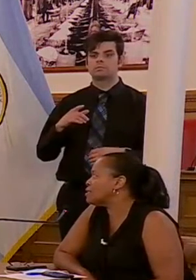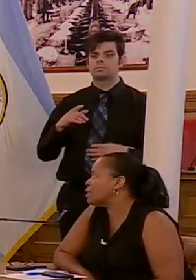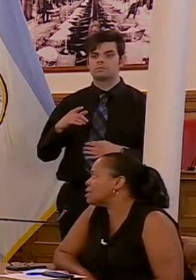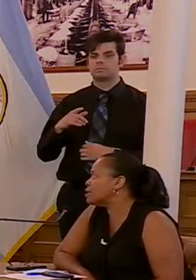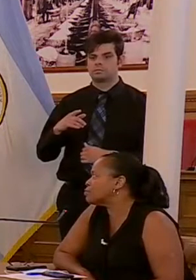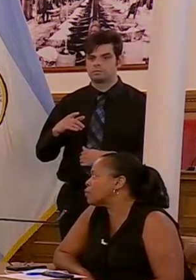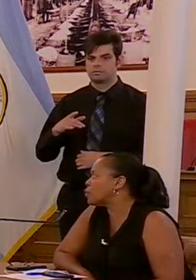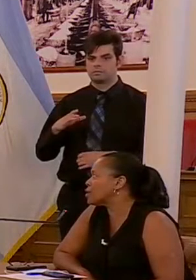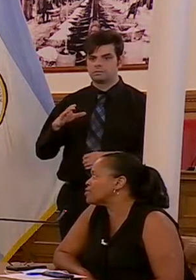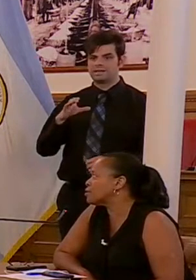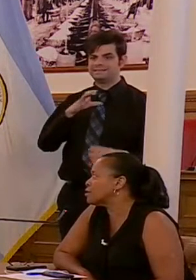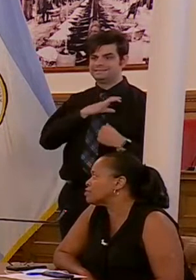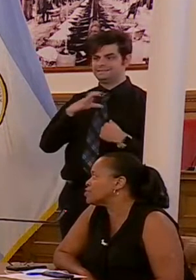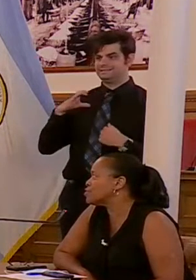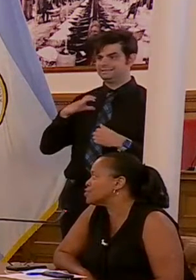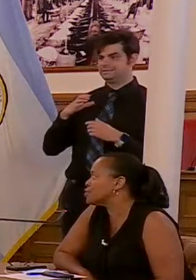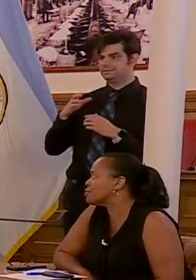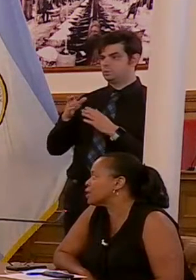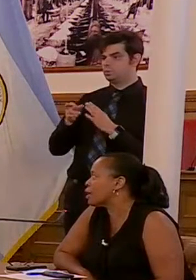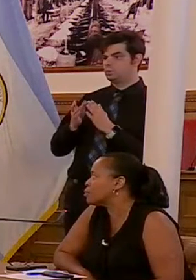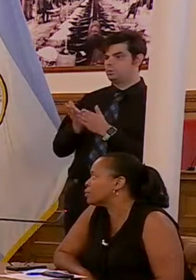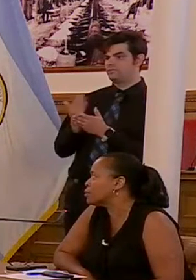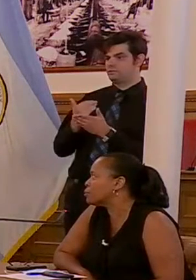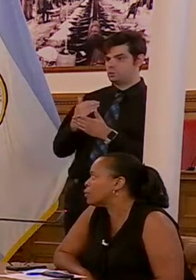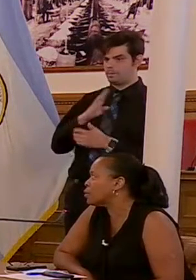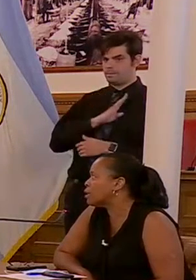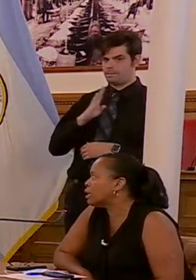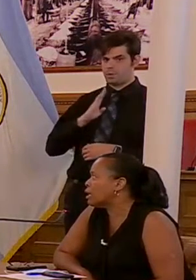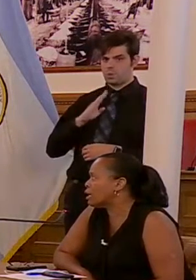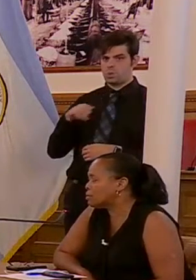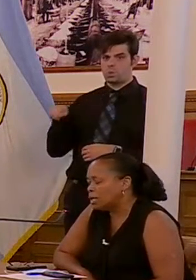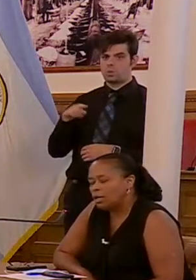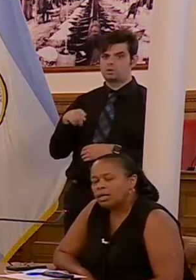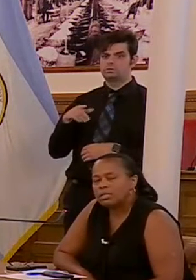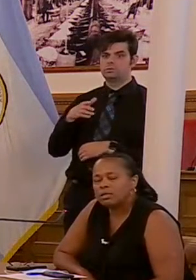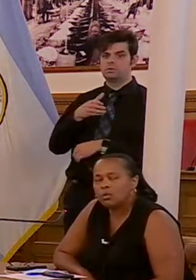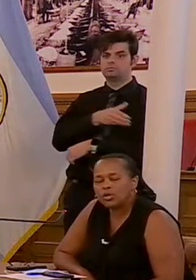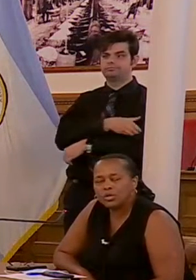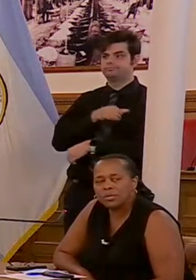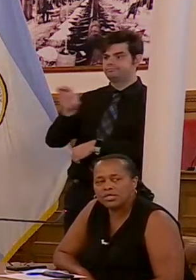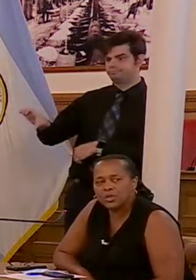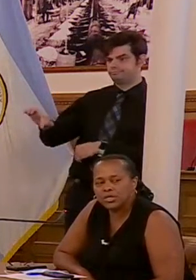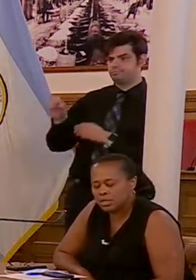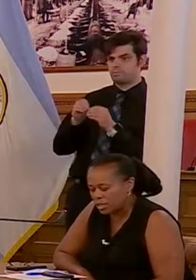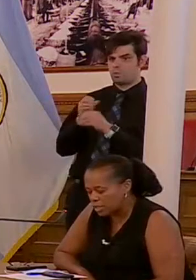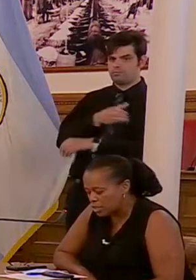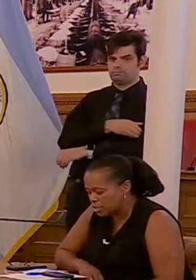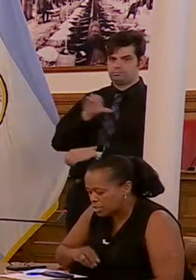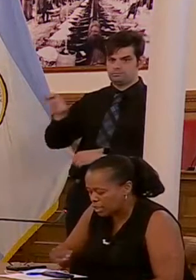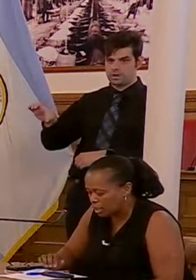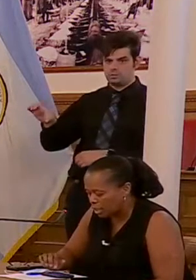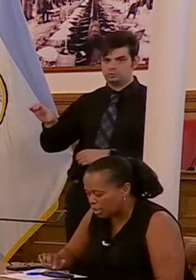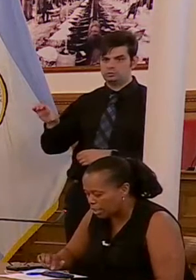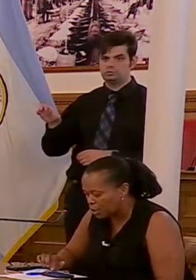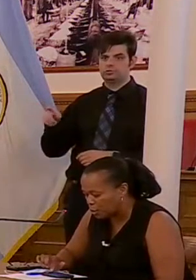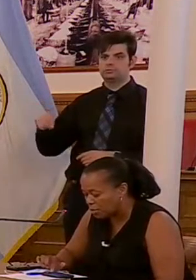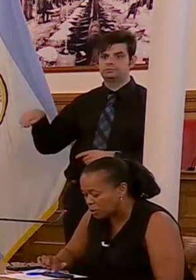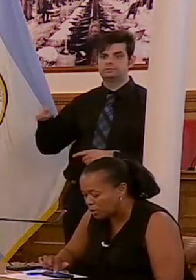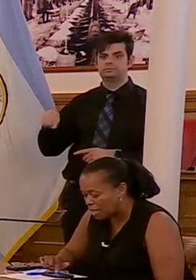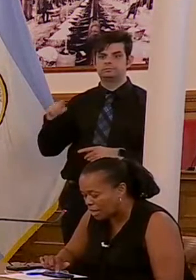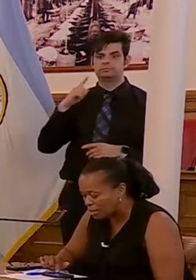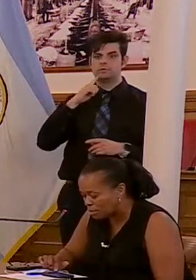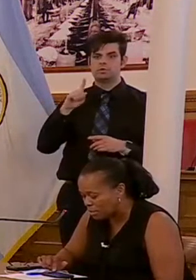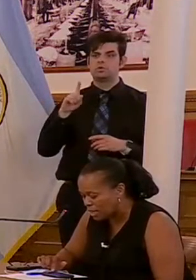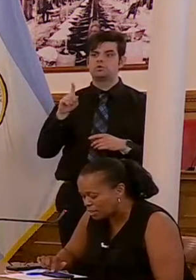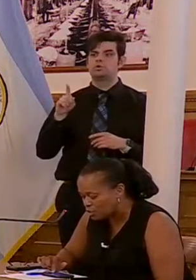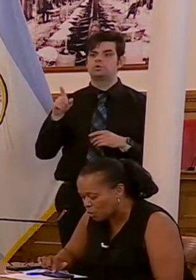while maintaining a board as a citizen-driven accountability board. The Walsh administration is in agreement